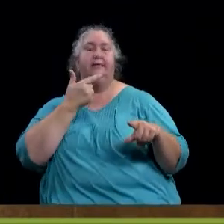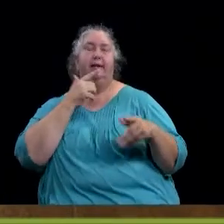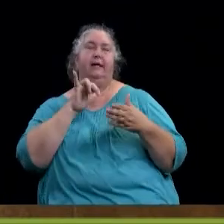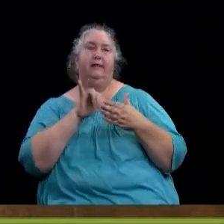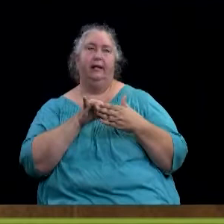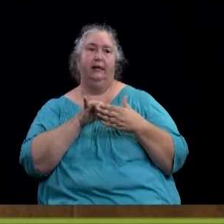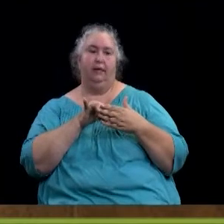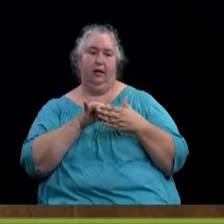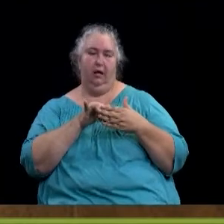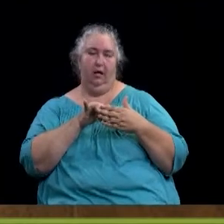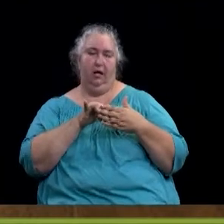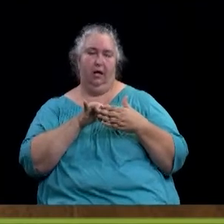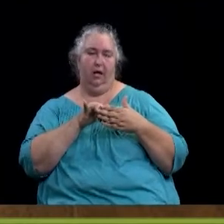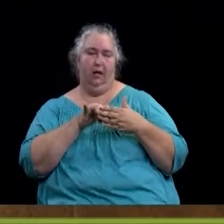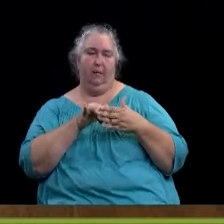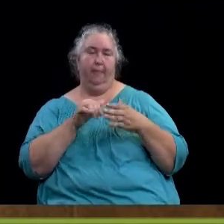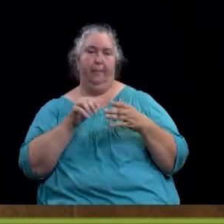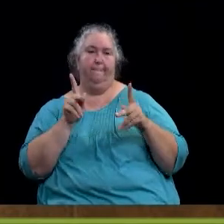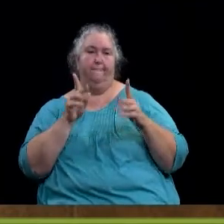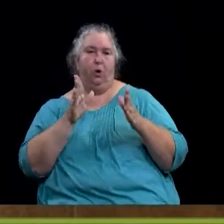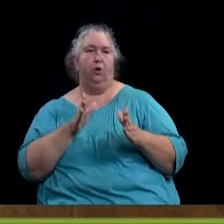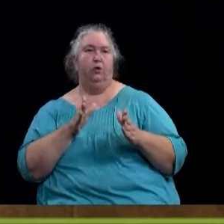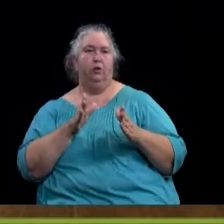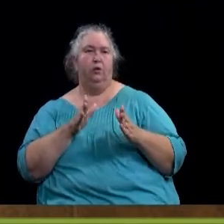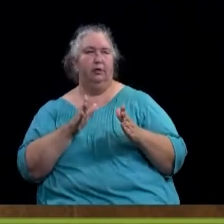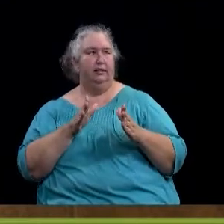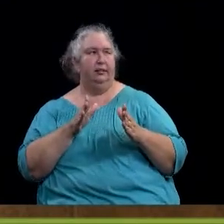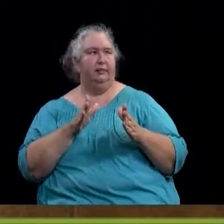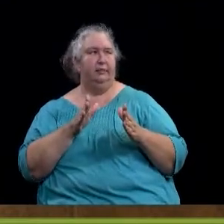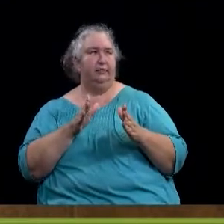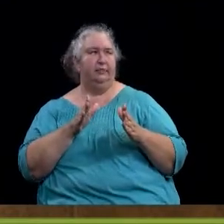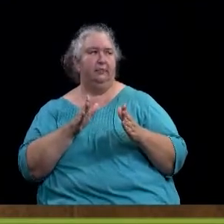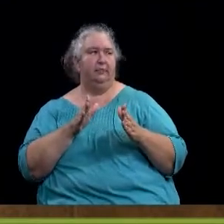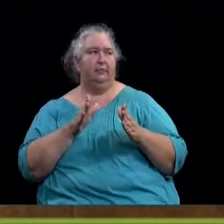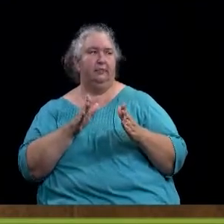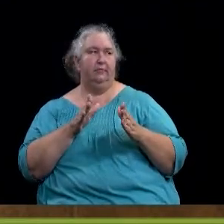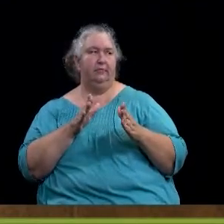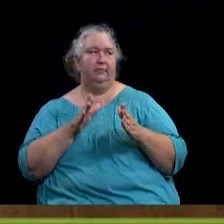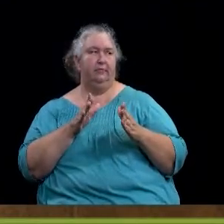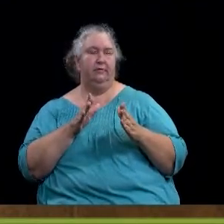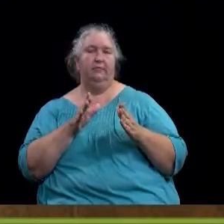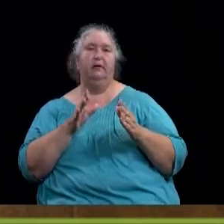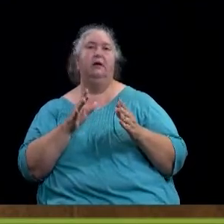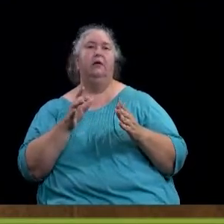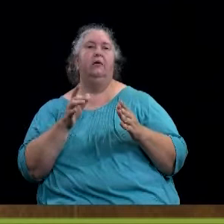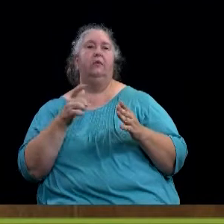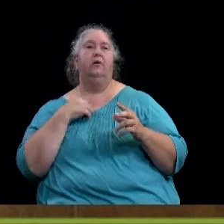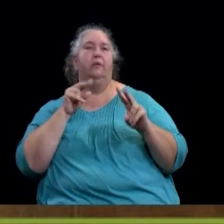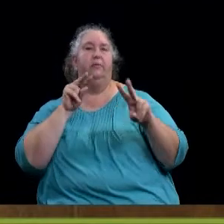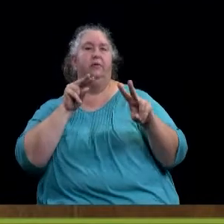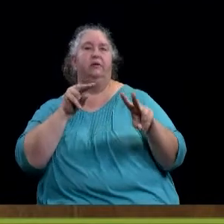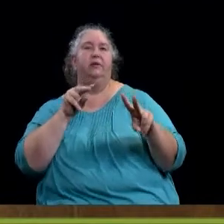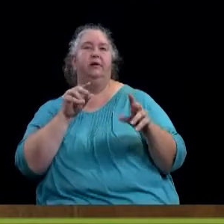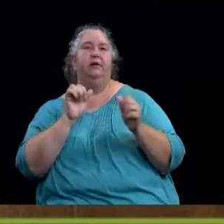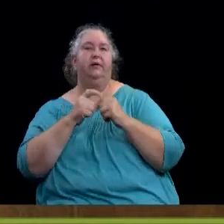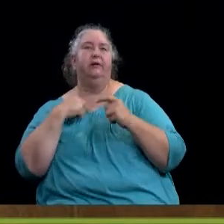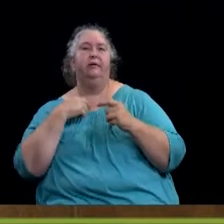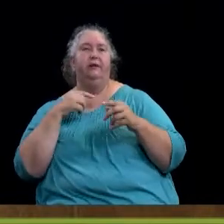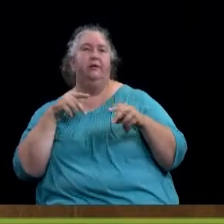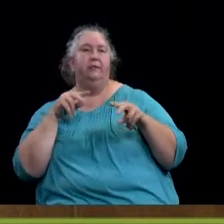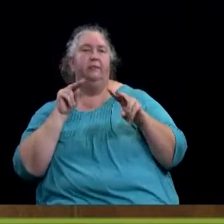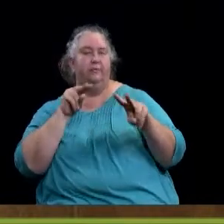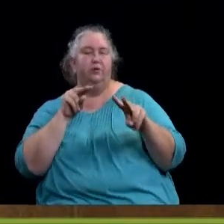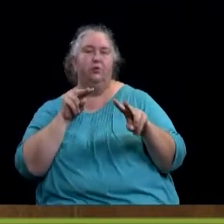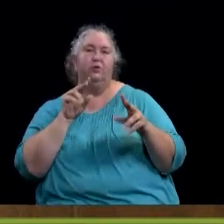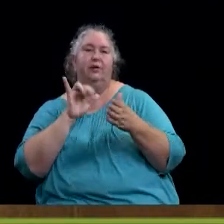and, I don't know, I think innovative in the way that in what we pursue and the way that we pursue it. And I think this is a good first step in that direction. Because